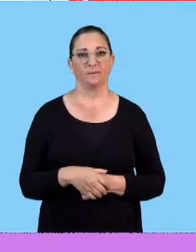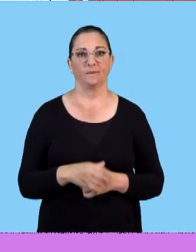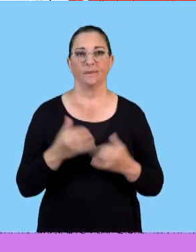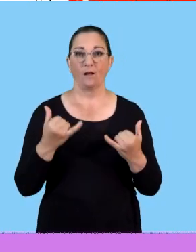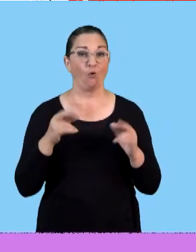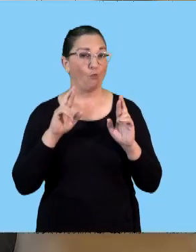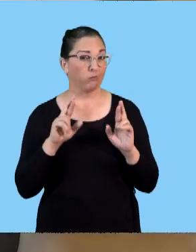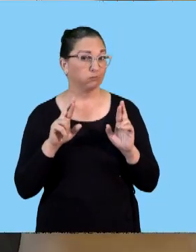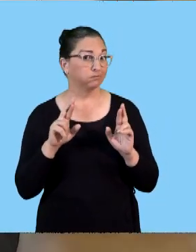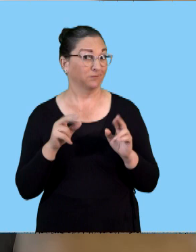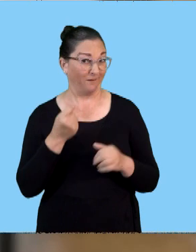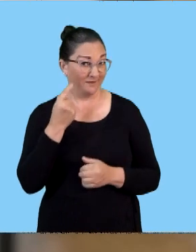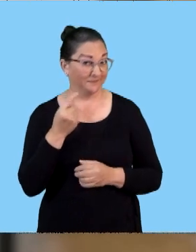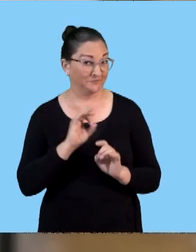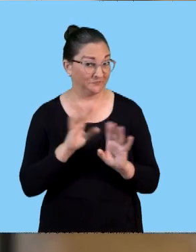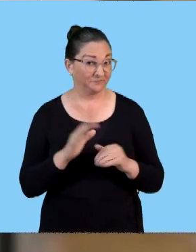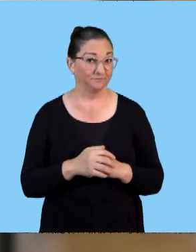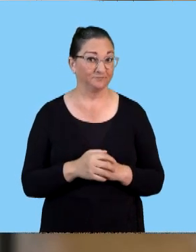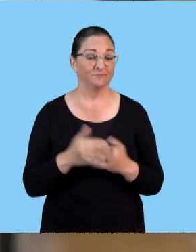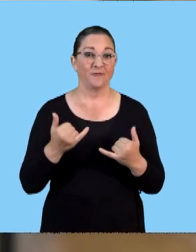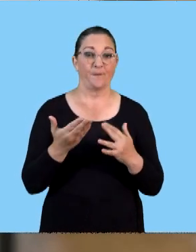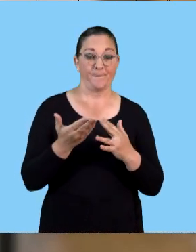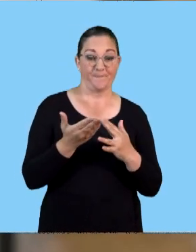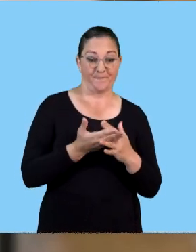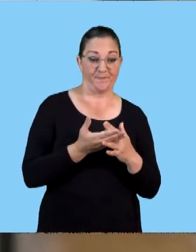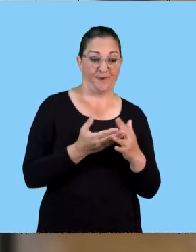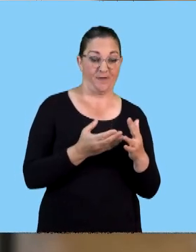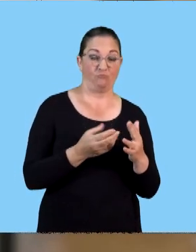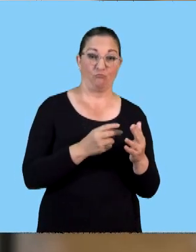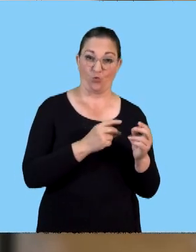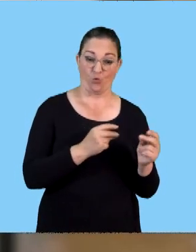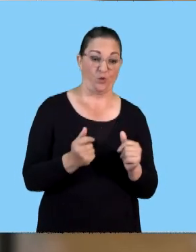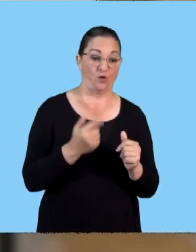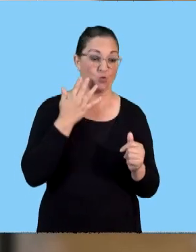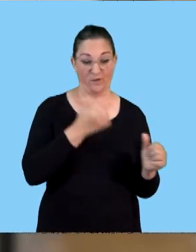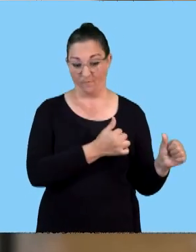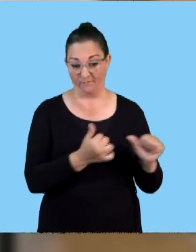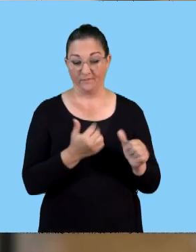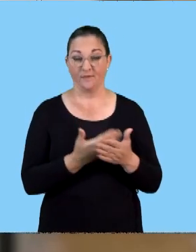indeed proved to be correct. Guys, I hope that is making sense. Let us take a quick